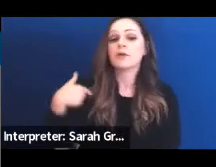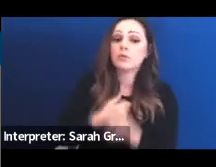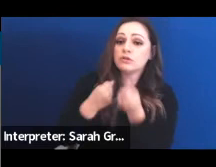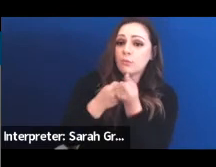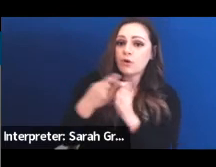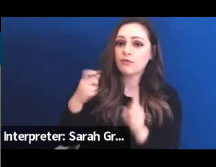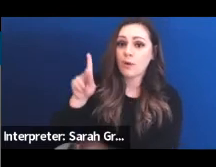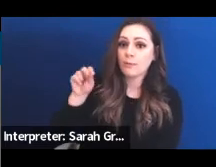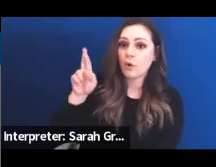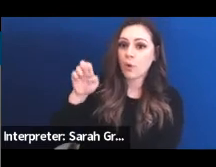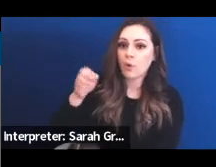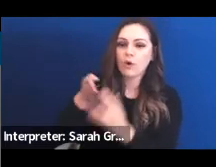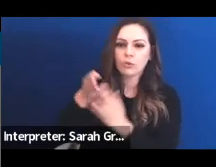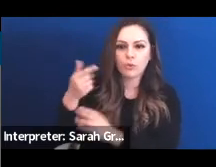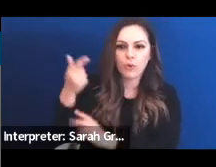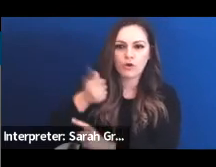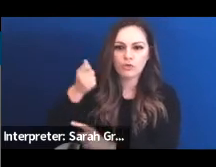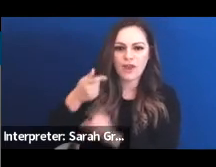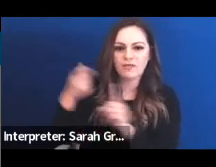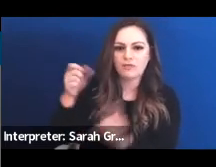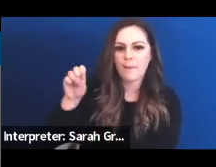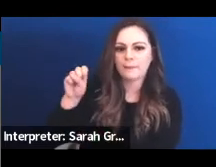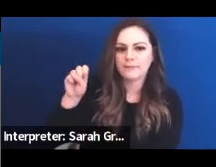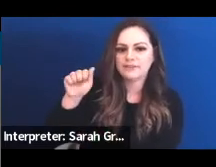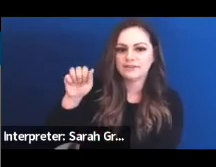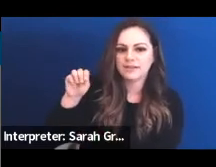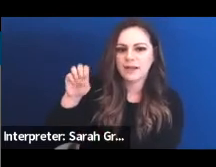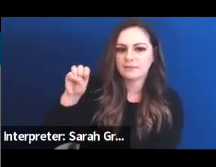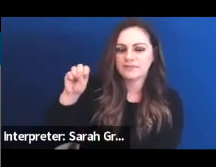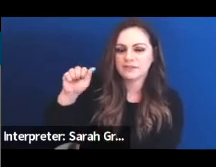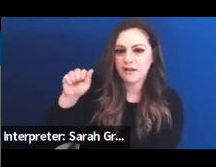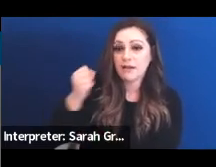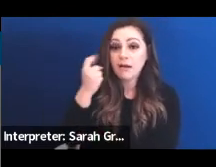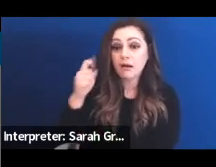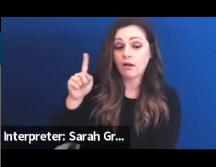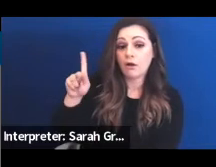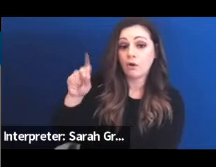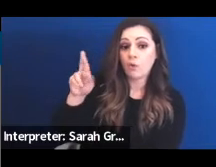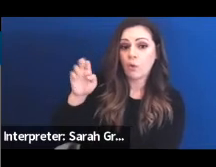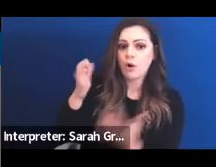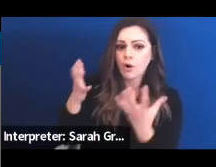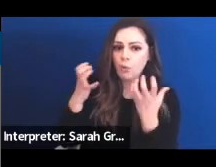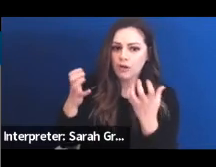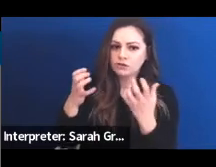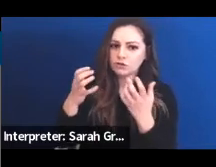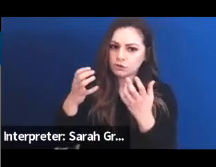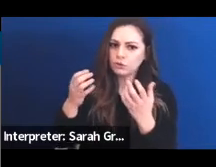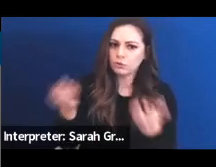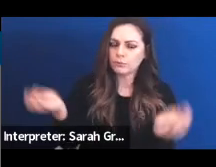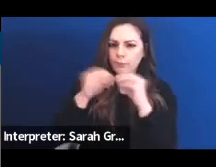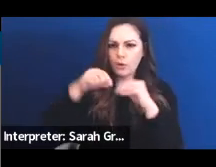through a grant from SAMHSA. CORE seeks to expand and sustain a comprehensive,